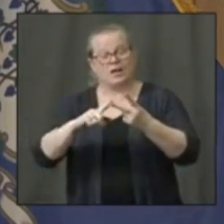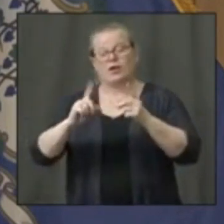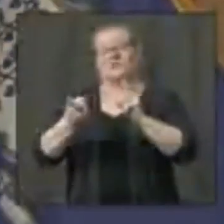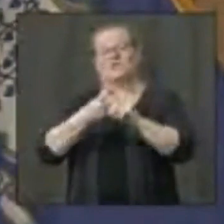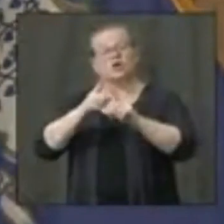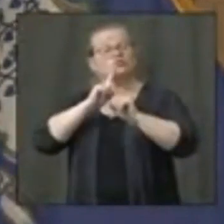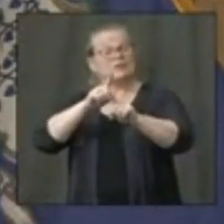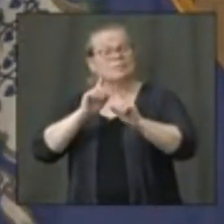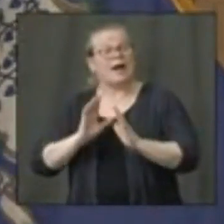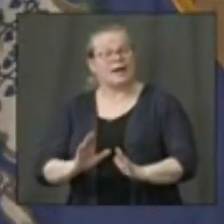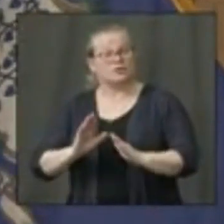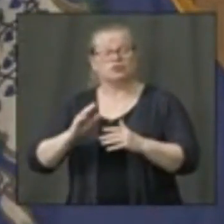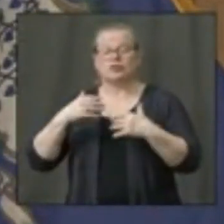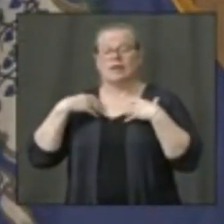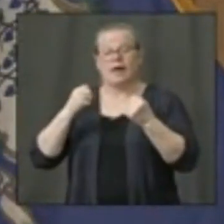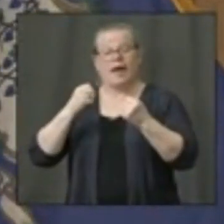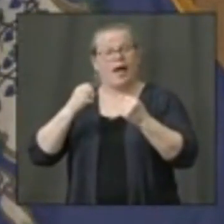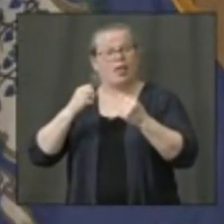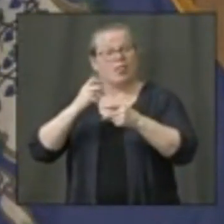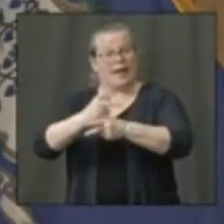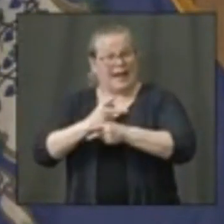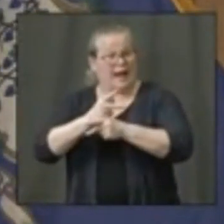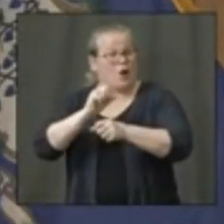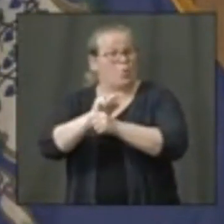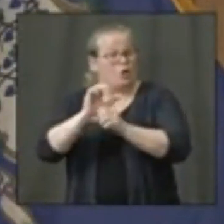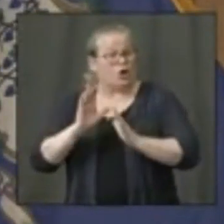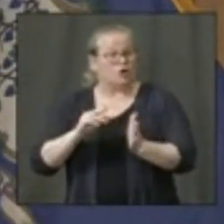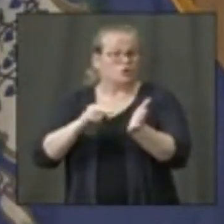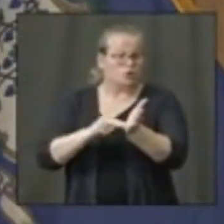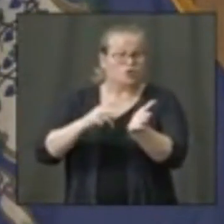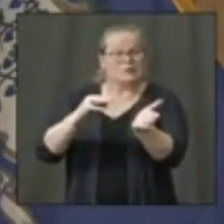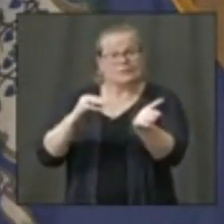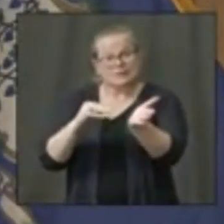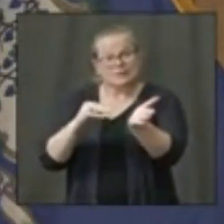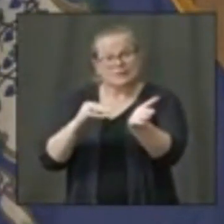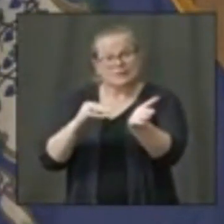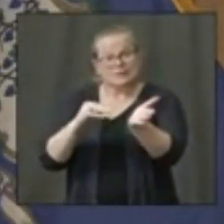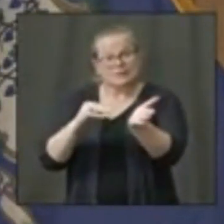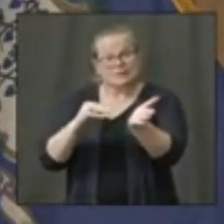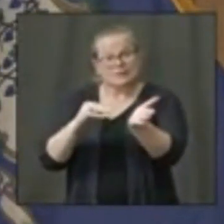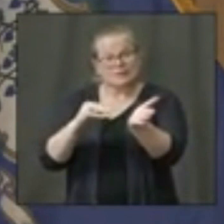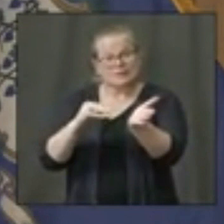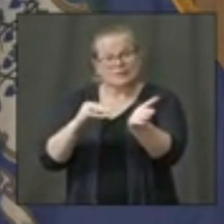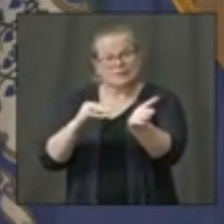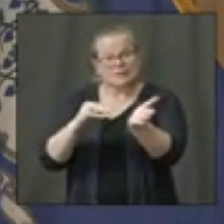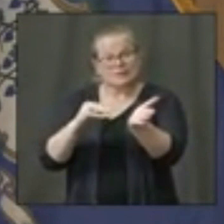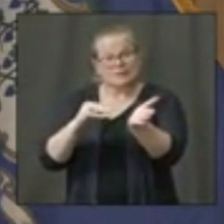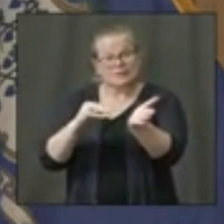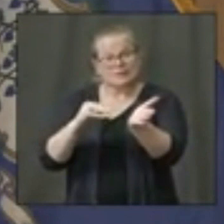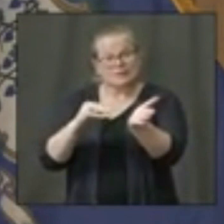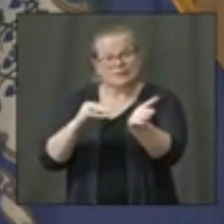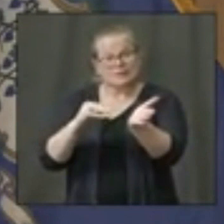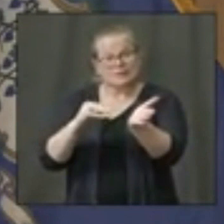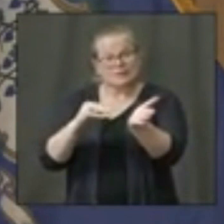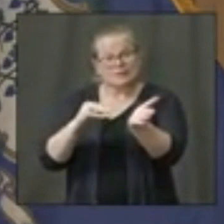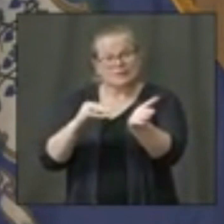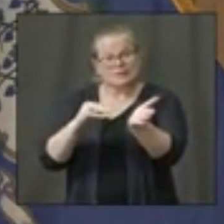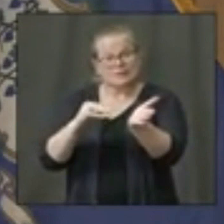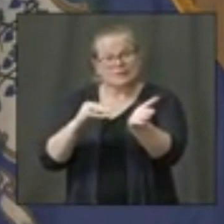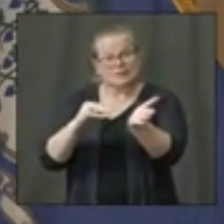workers, those that are taking care of the sick, make sure they're tested and make sure that they're safe and not infecting anybody